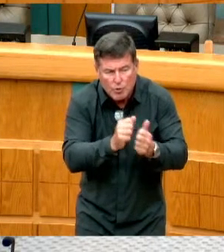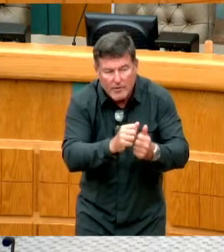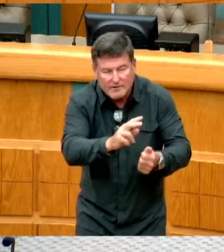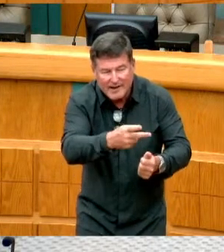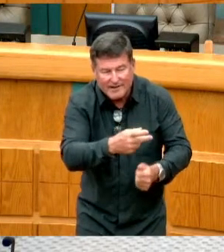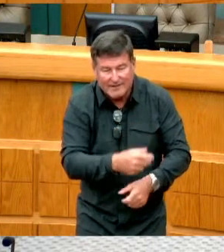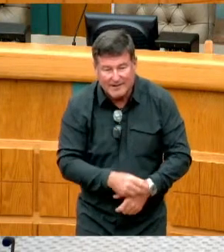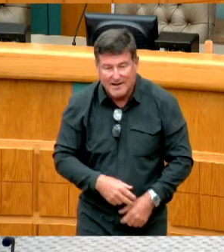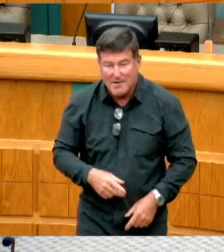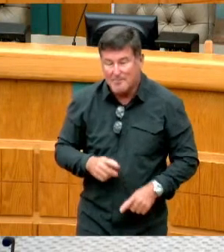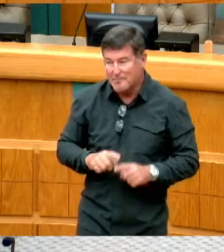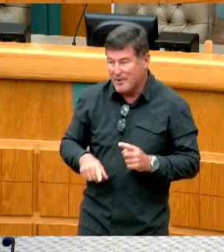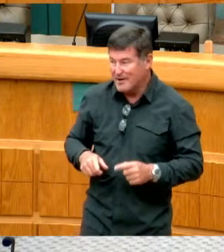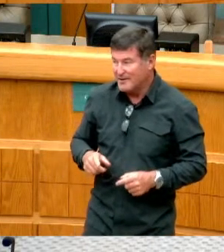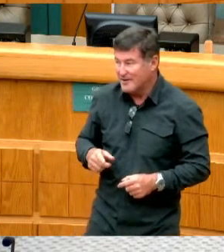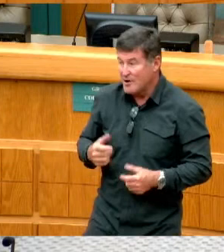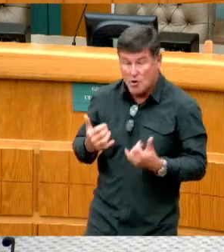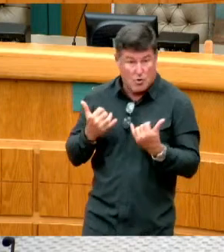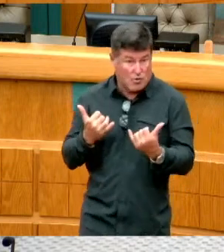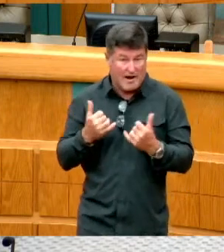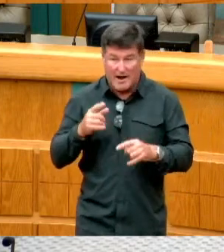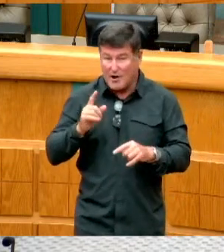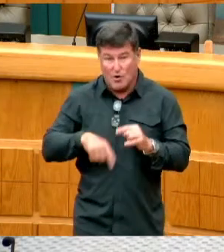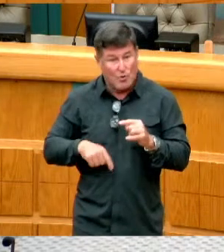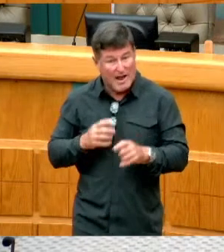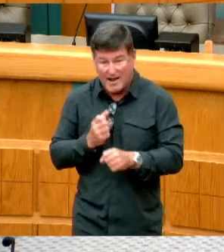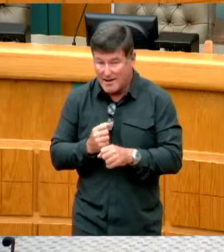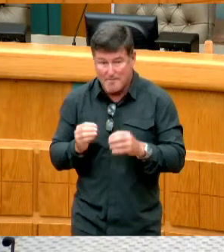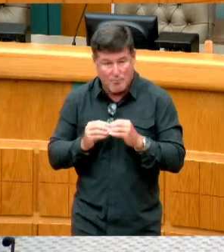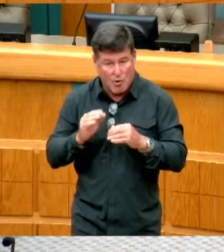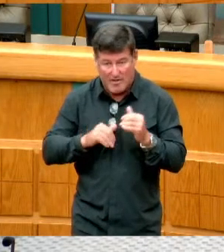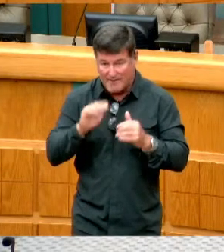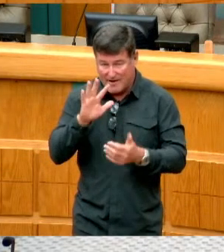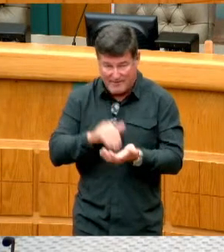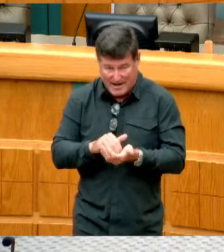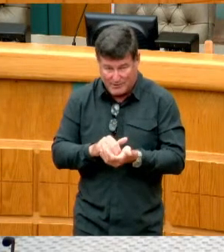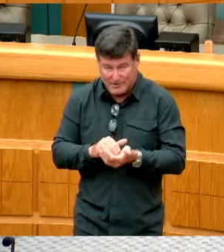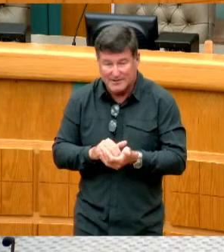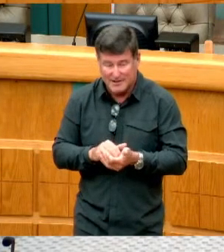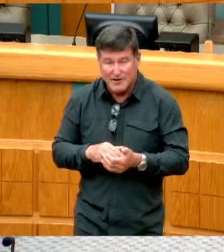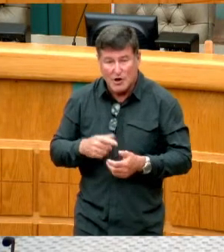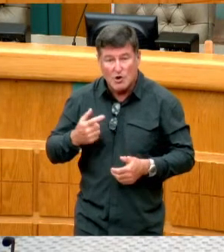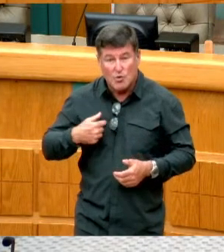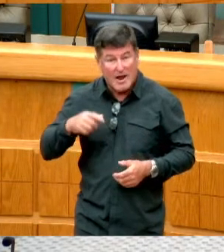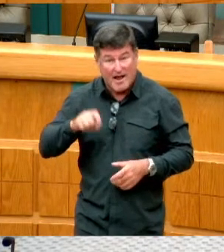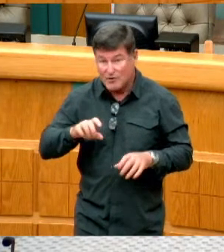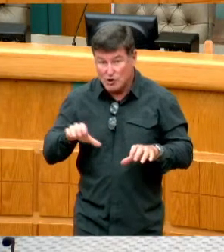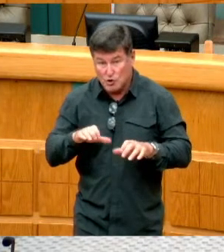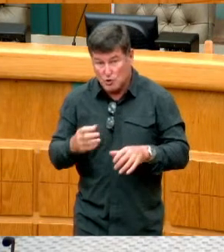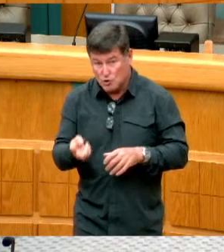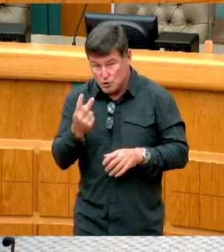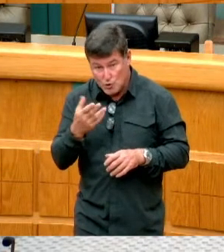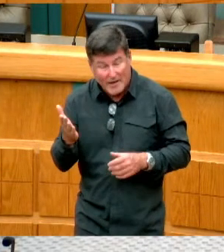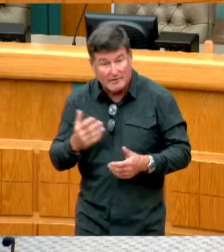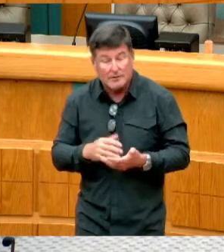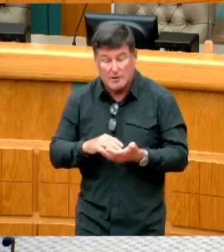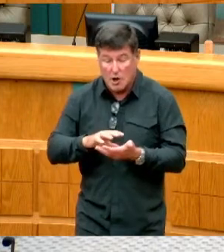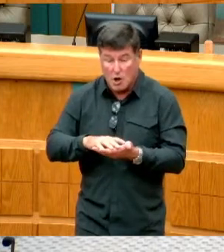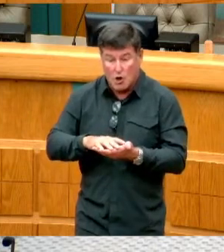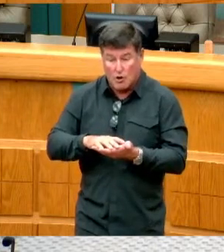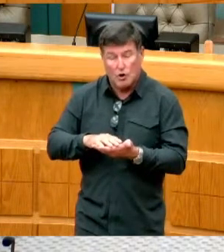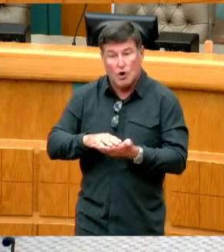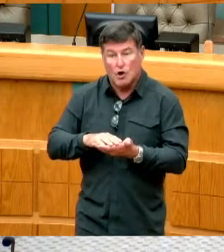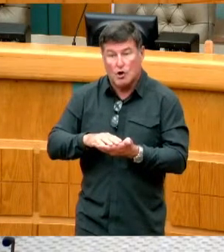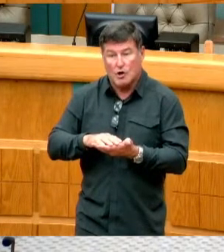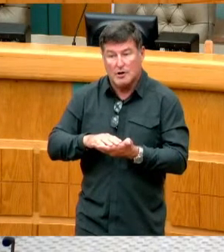than 5,000 at this point. They've told us that. So we're going to have to do 2 things. Learn how to